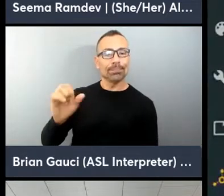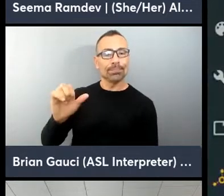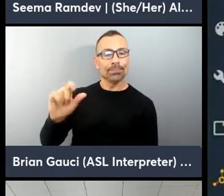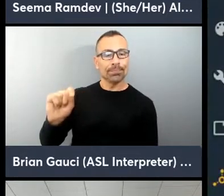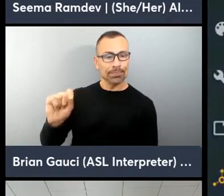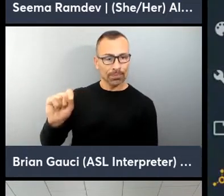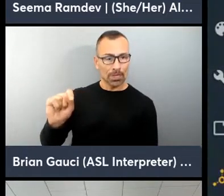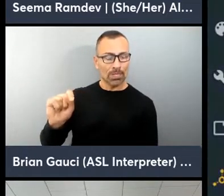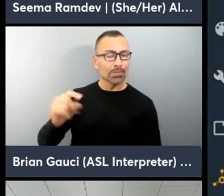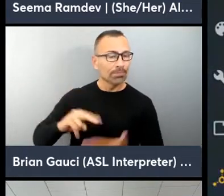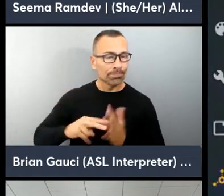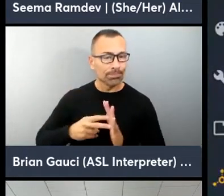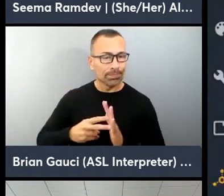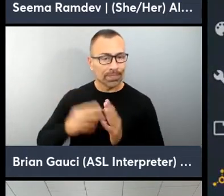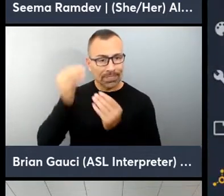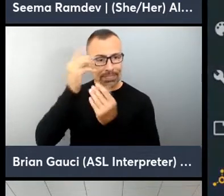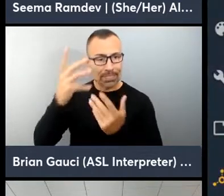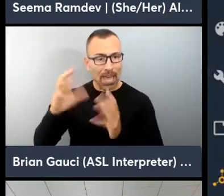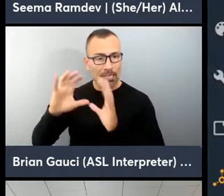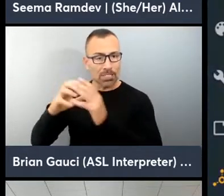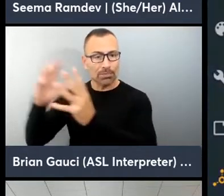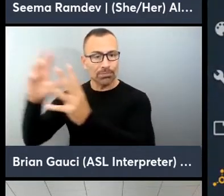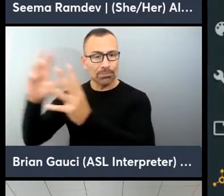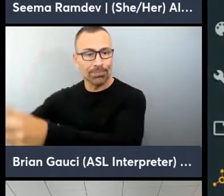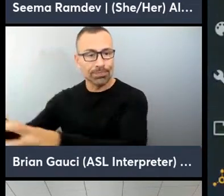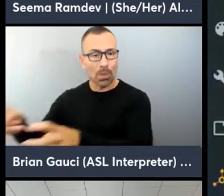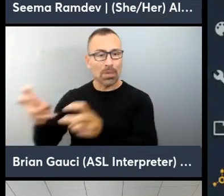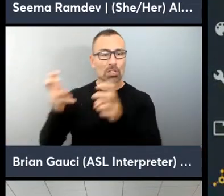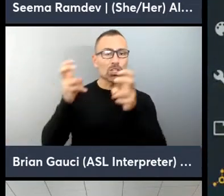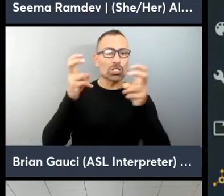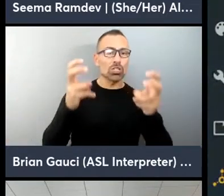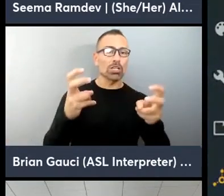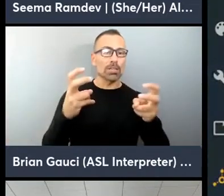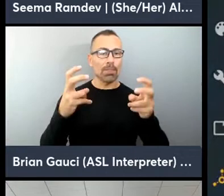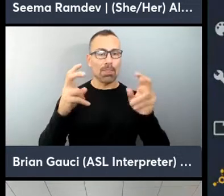from my data set into